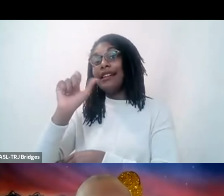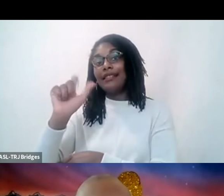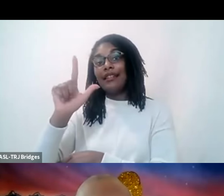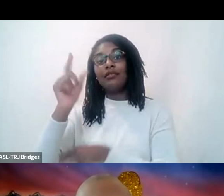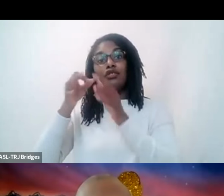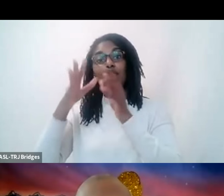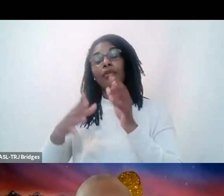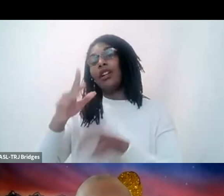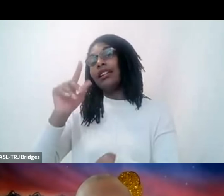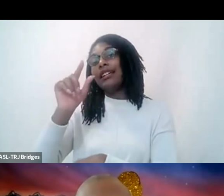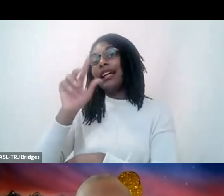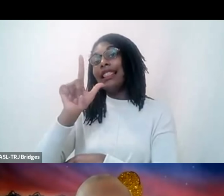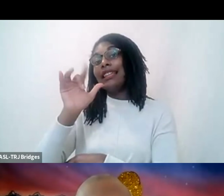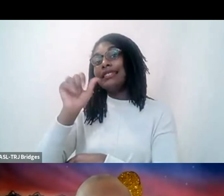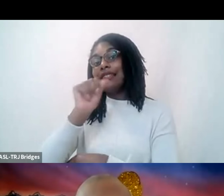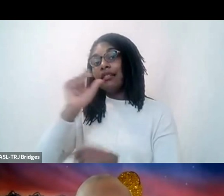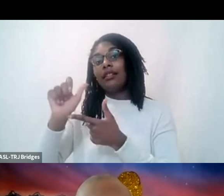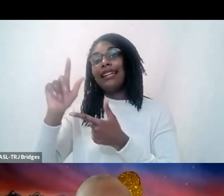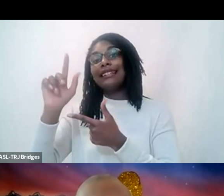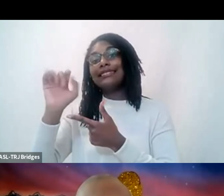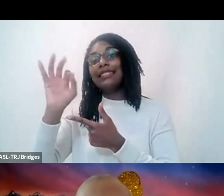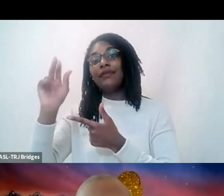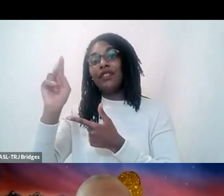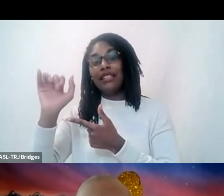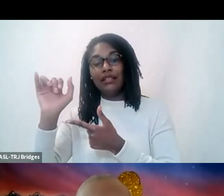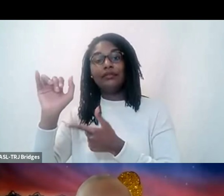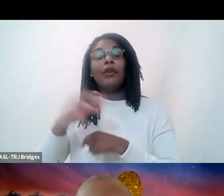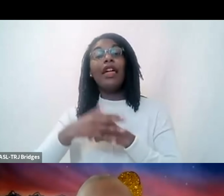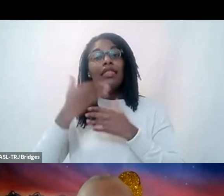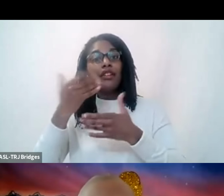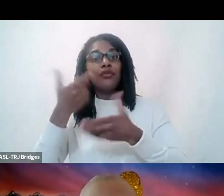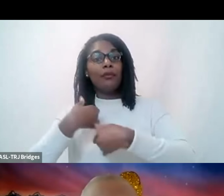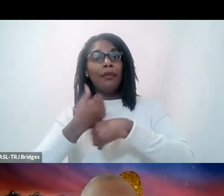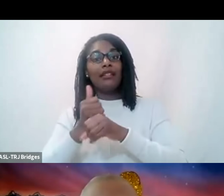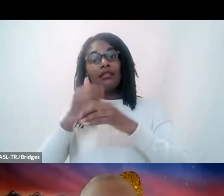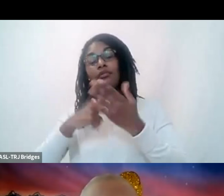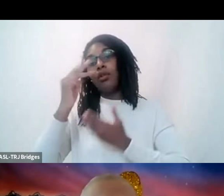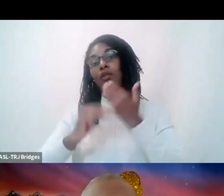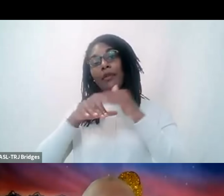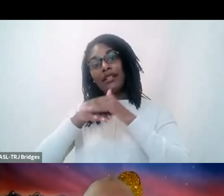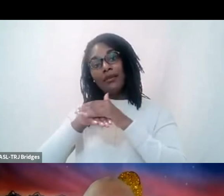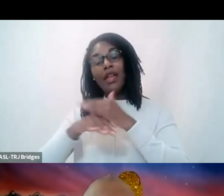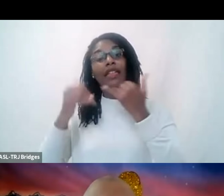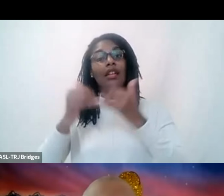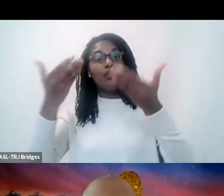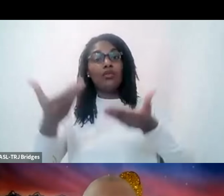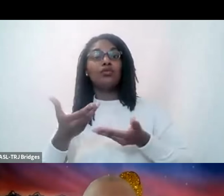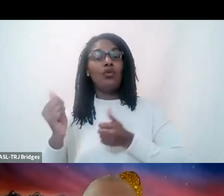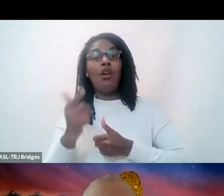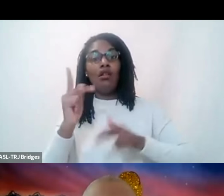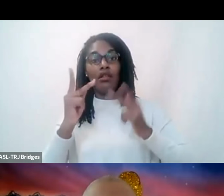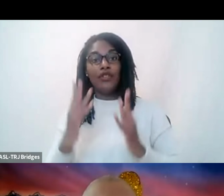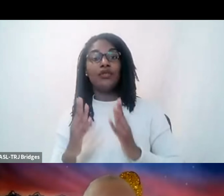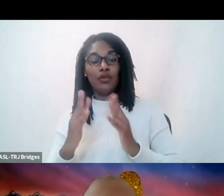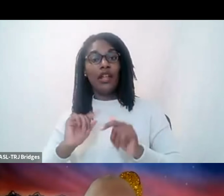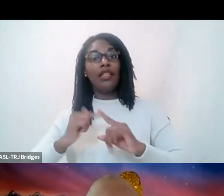Lisa Weems, for making the program accessible. So I'd like to introduce the guests a little bit, and then we can